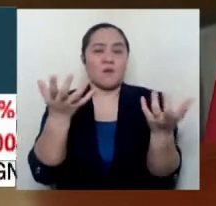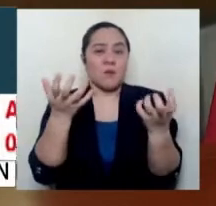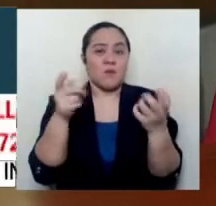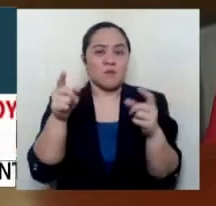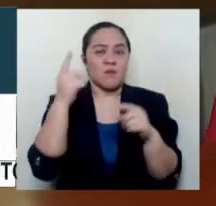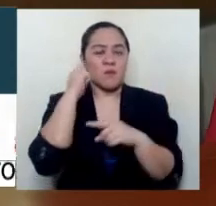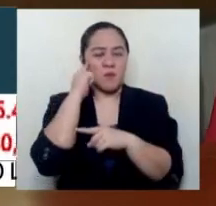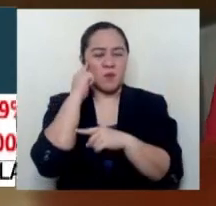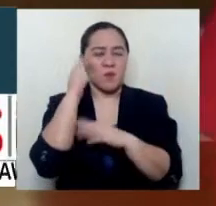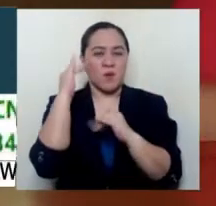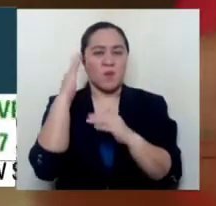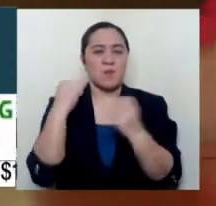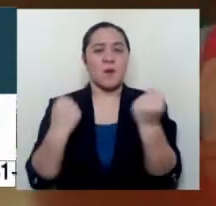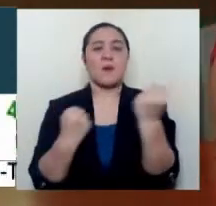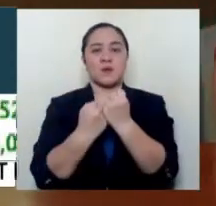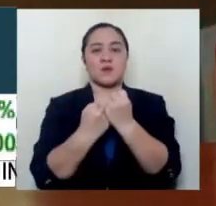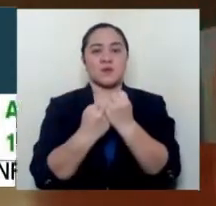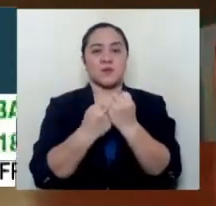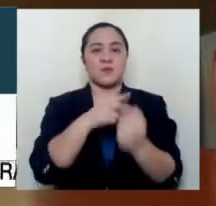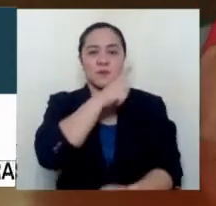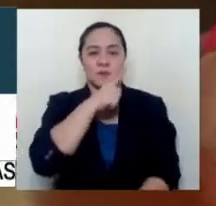support VP Lenny.